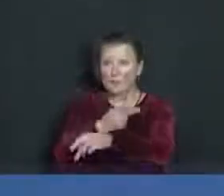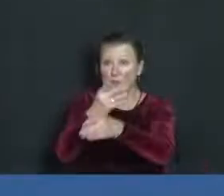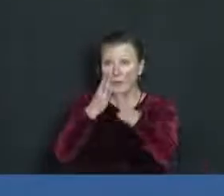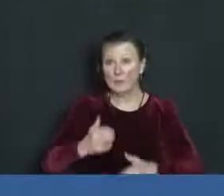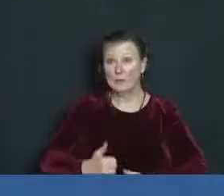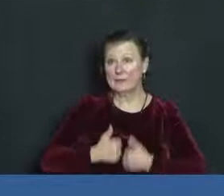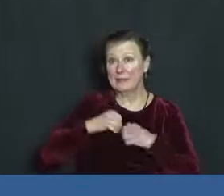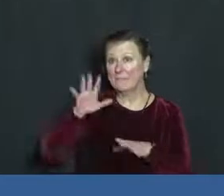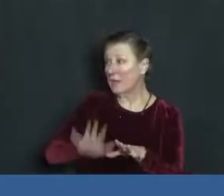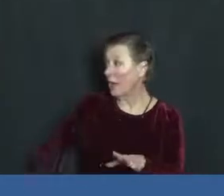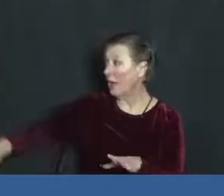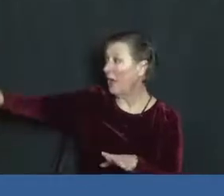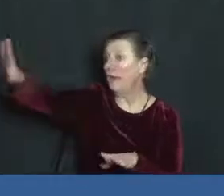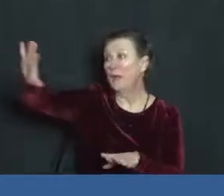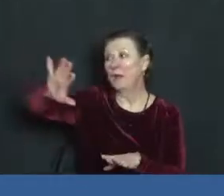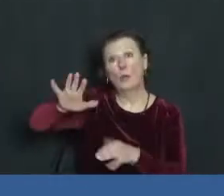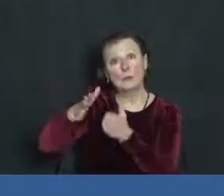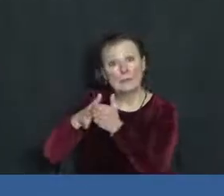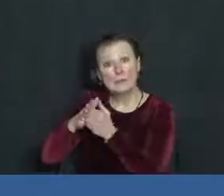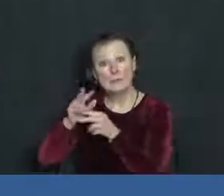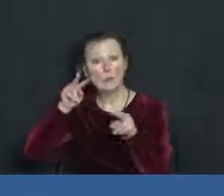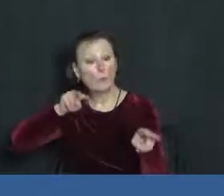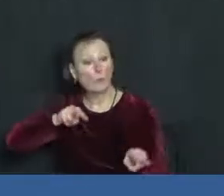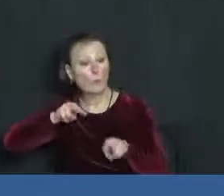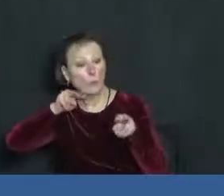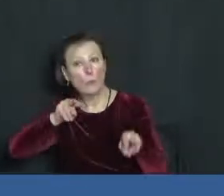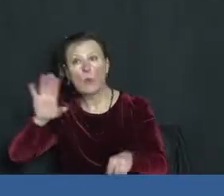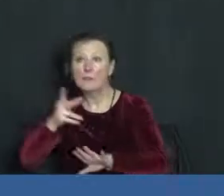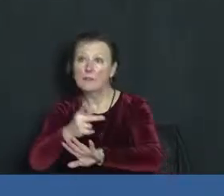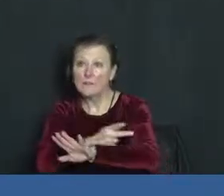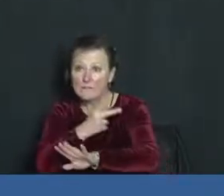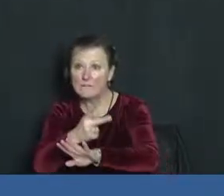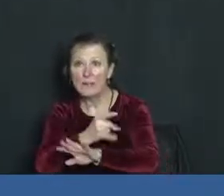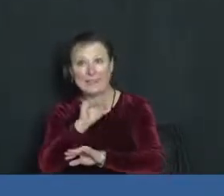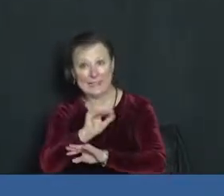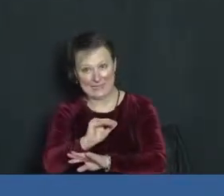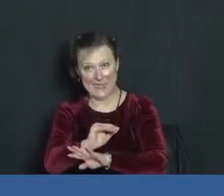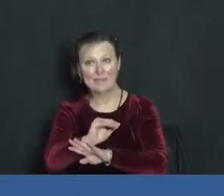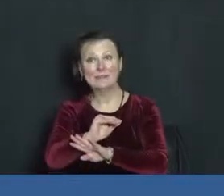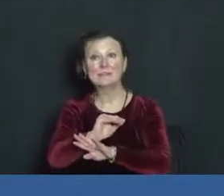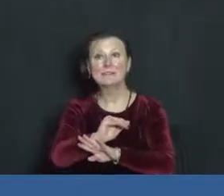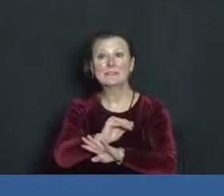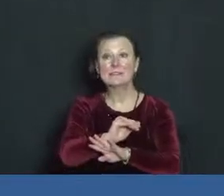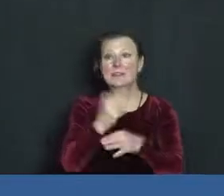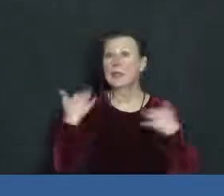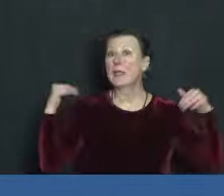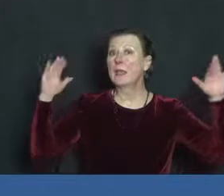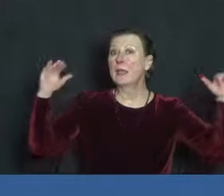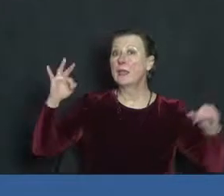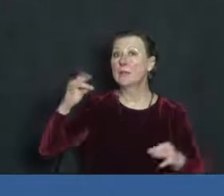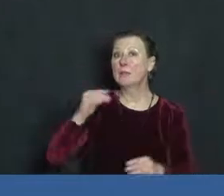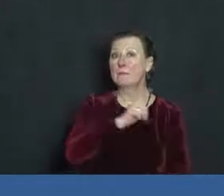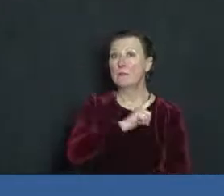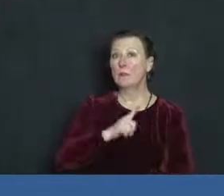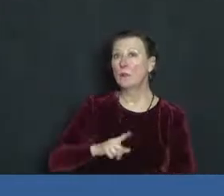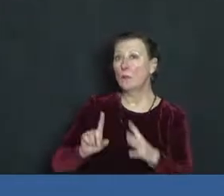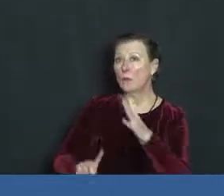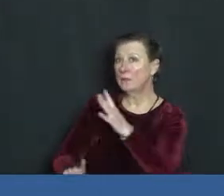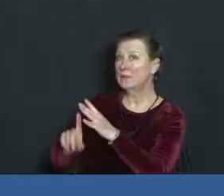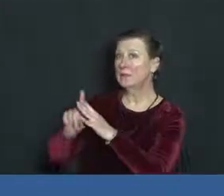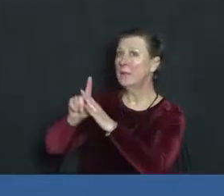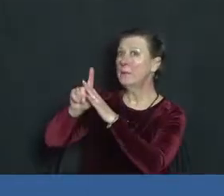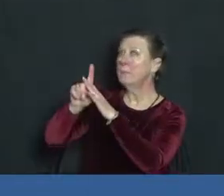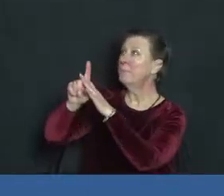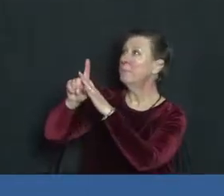out in the fields nearby, keeping watch over their flocks at night. An angel of the Lord appeared to them, and the glory